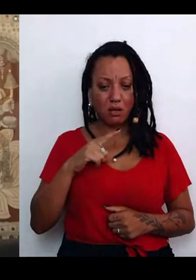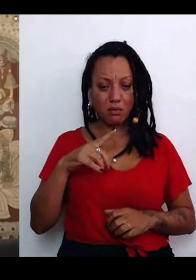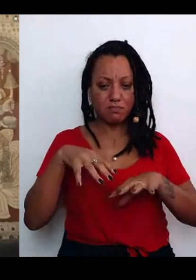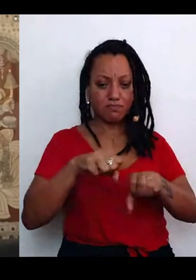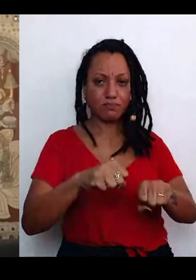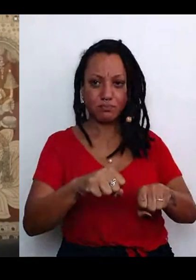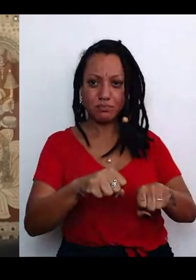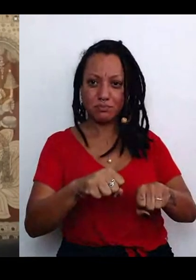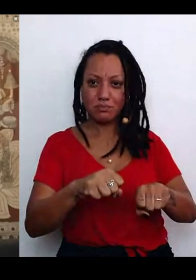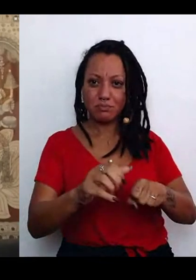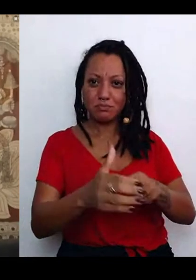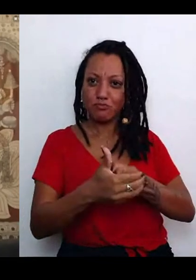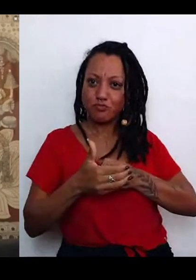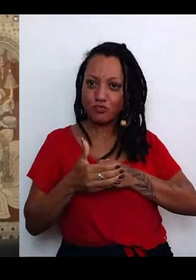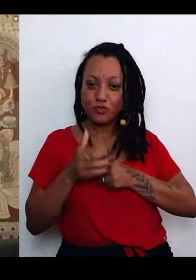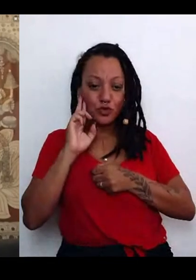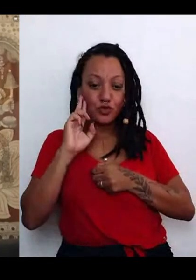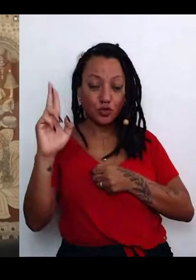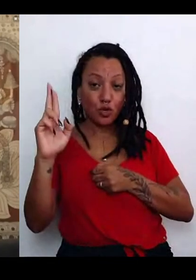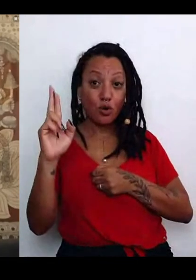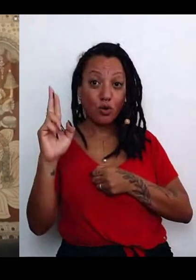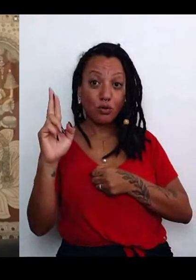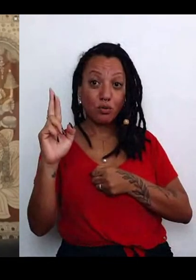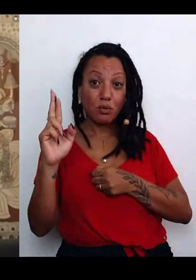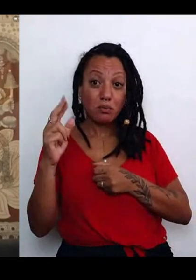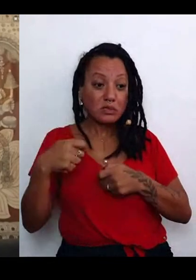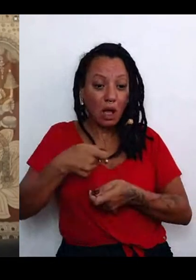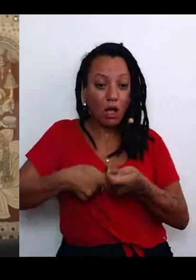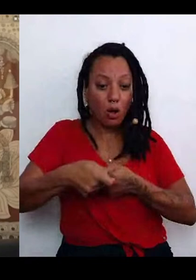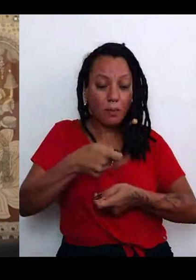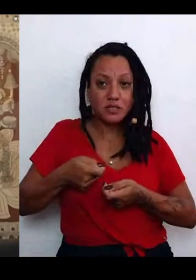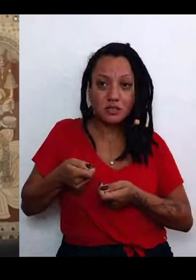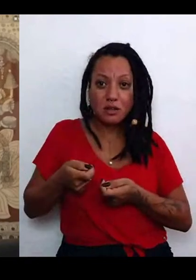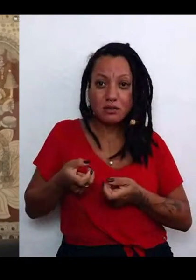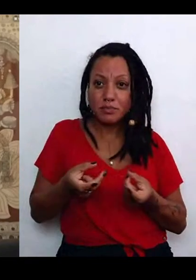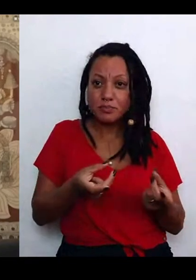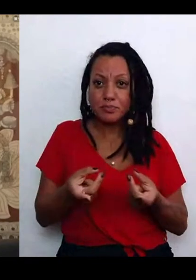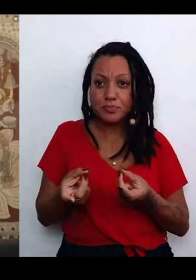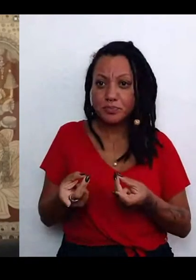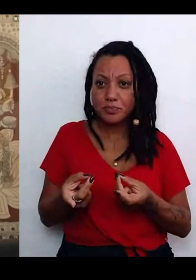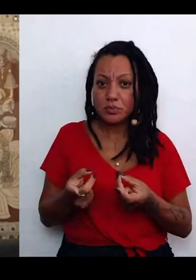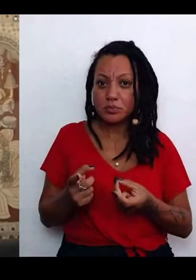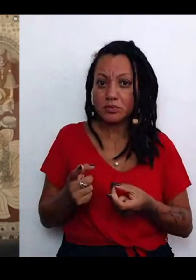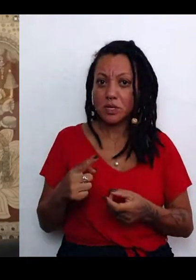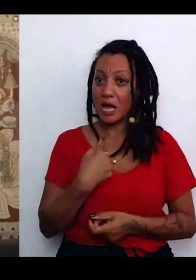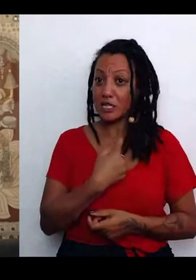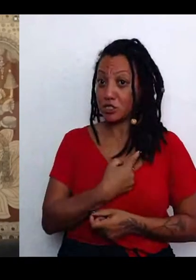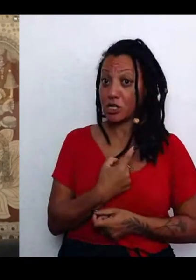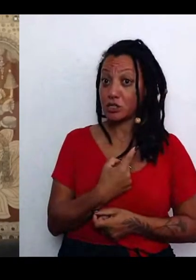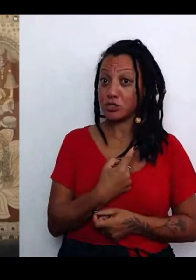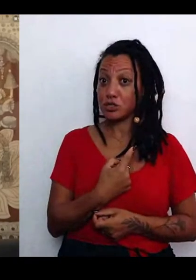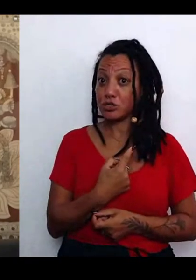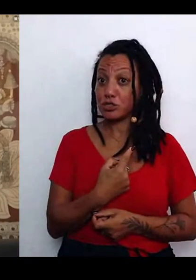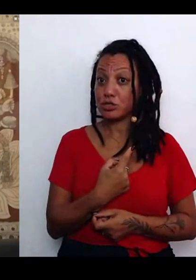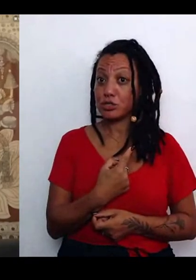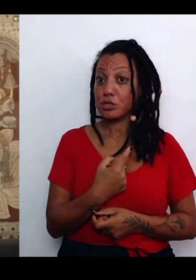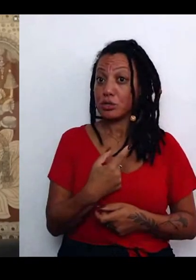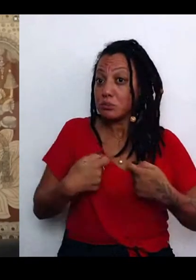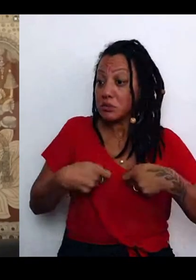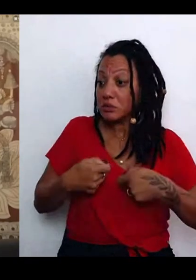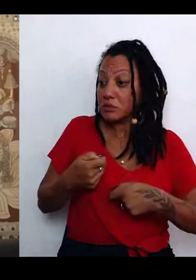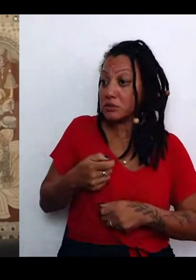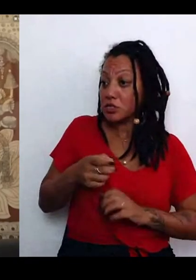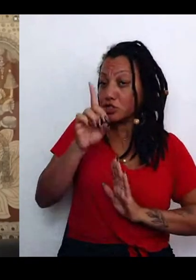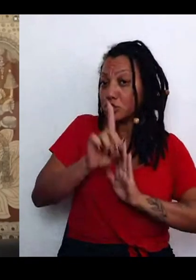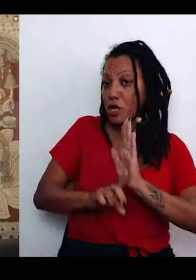rights are high to be held by individuals in a community where the community governs overall whether in a dry area